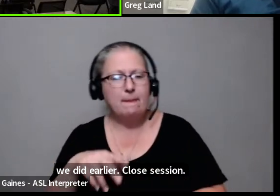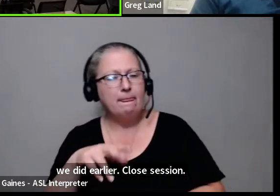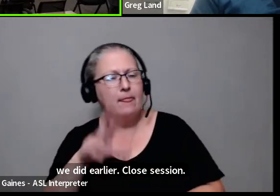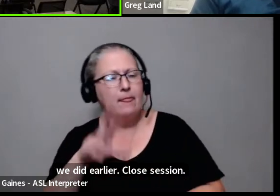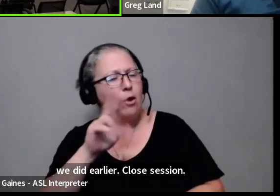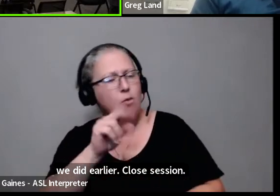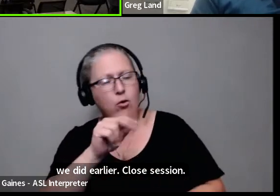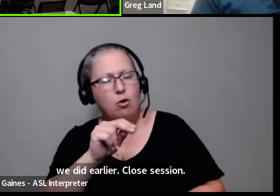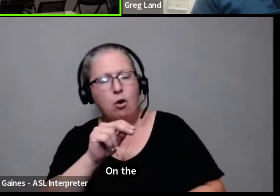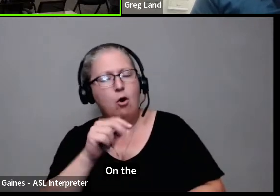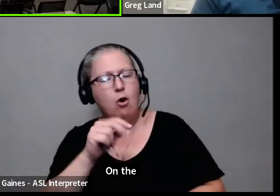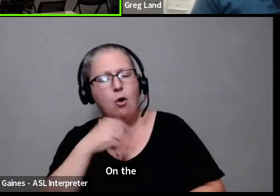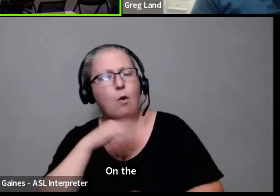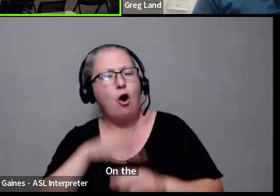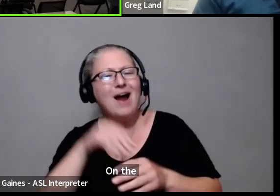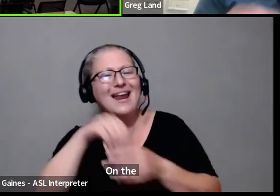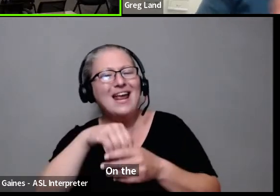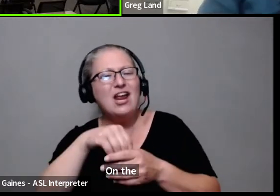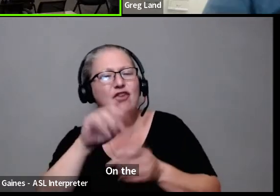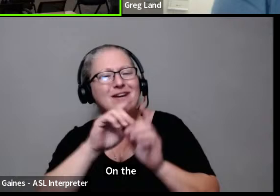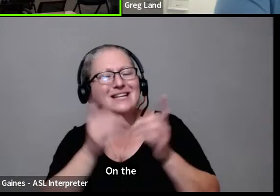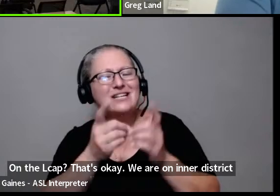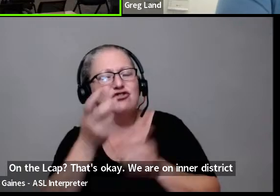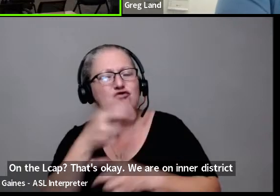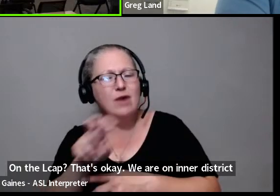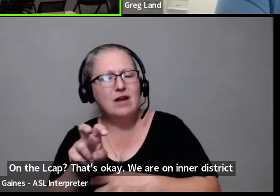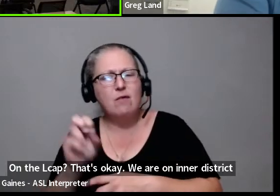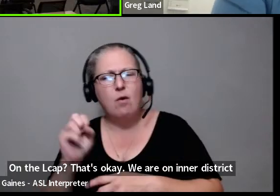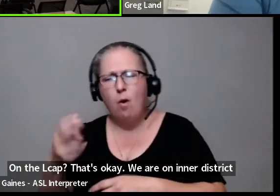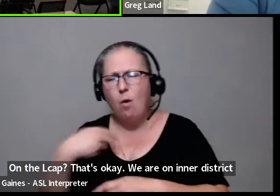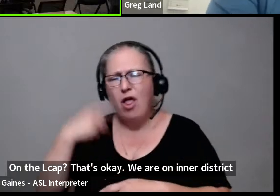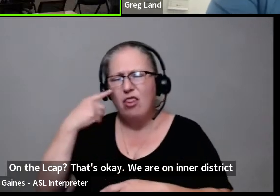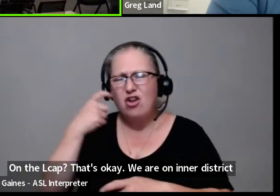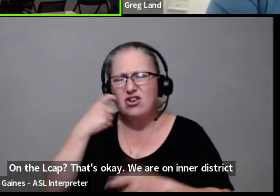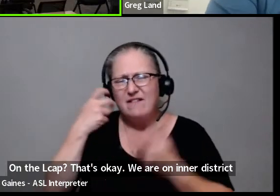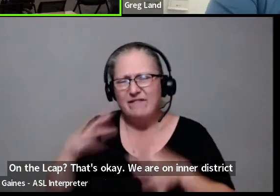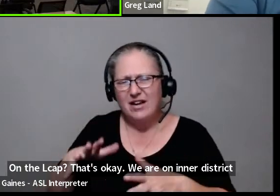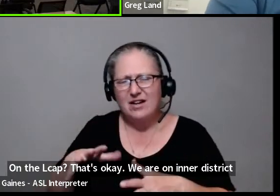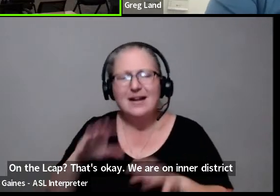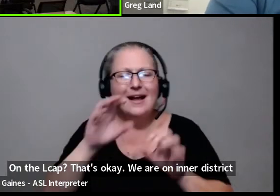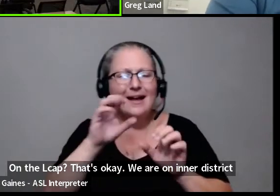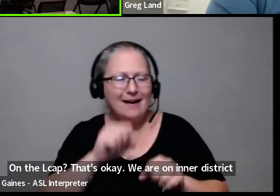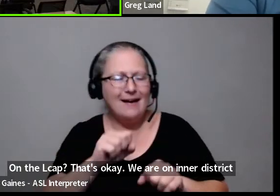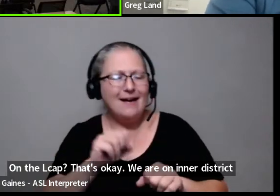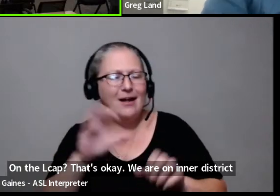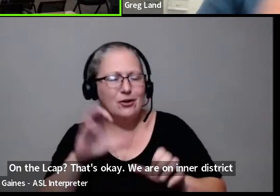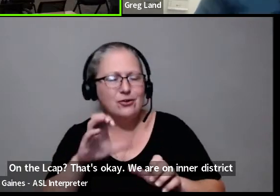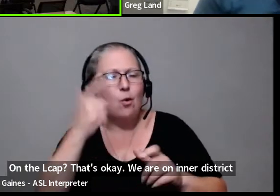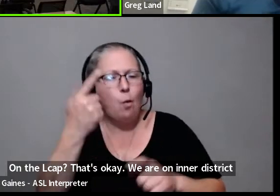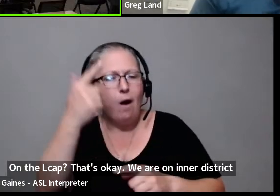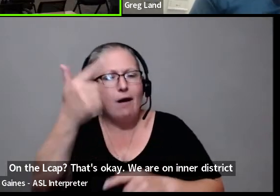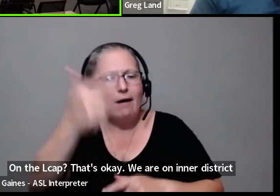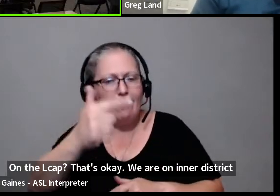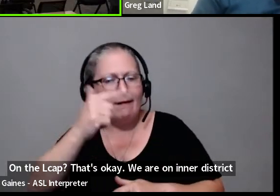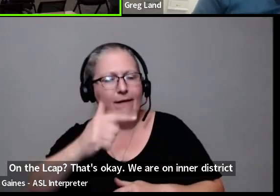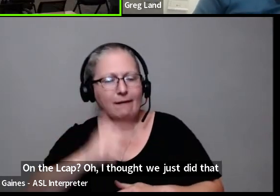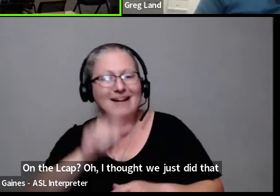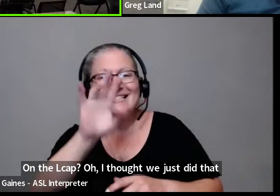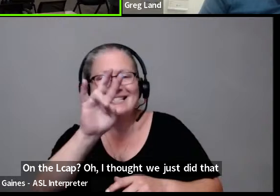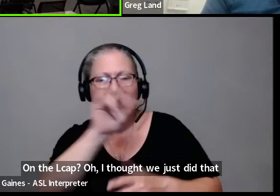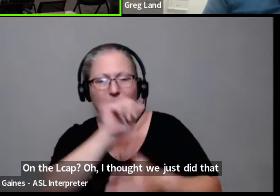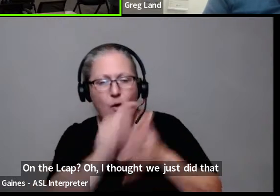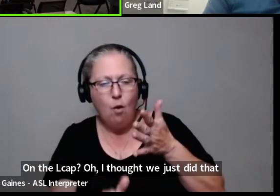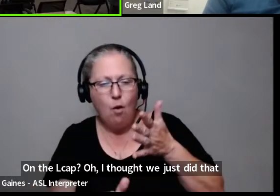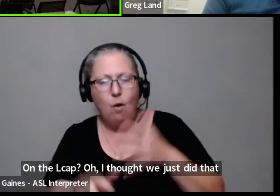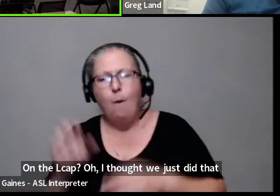That's okay. We are on interdistrict transfers. Oh, I thought we just did that. We're We doing did it one at a We have to time. do one at a time, all 7. Oh,